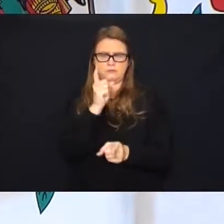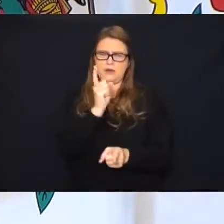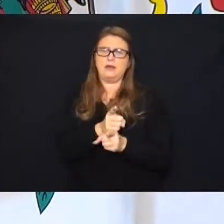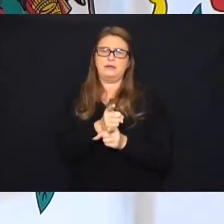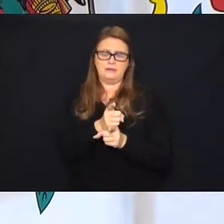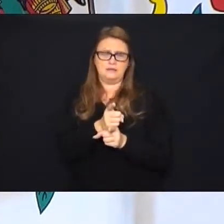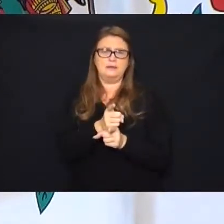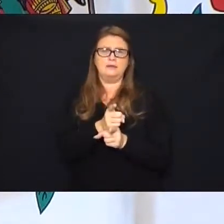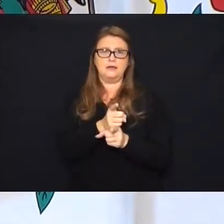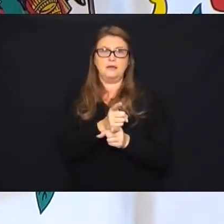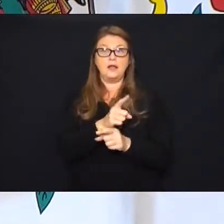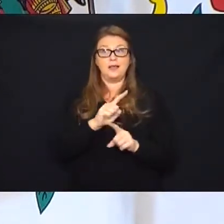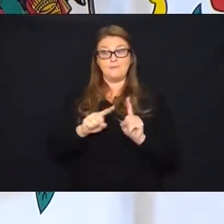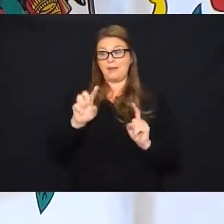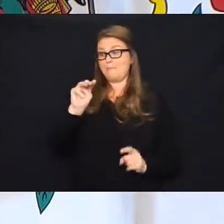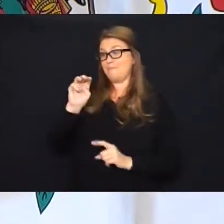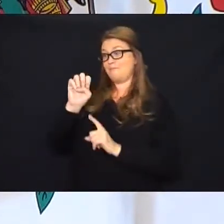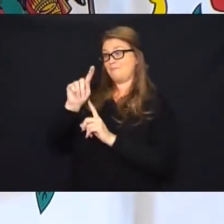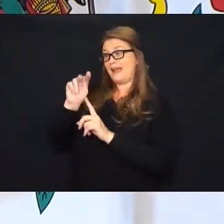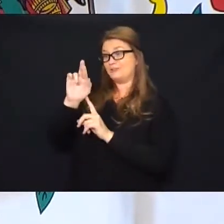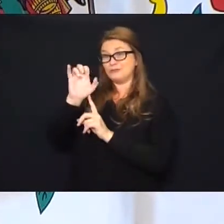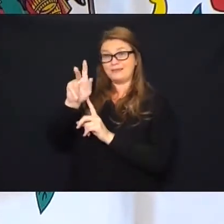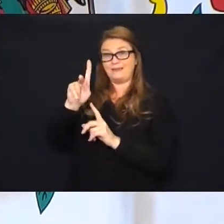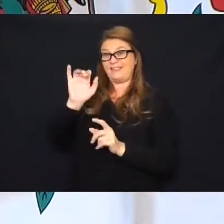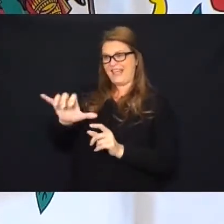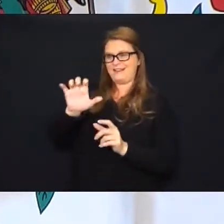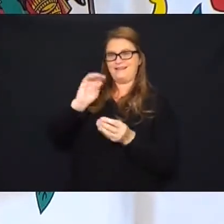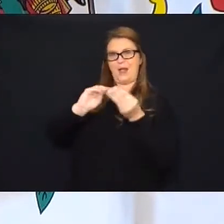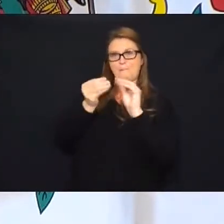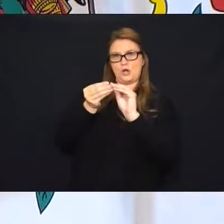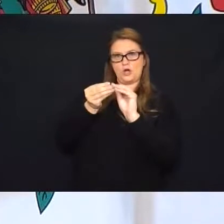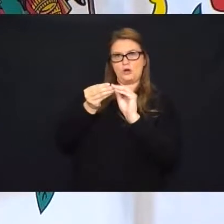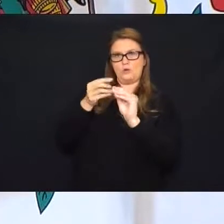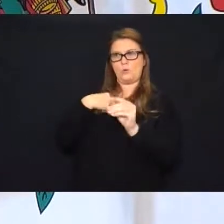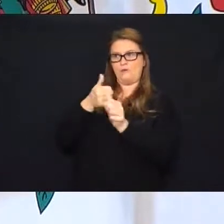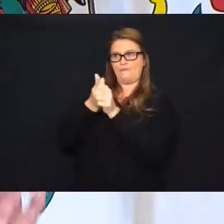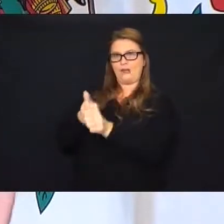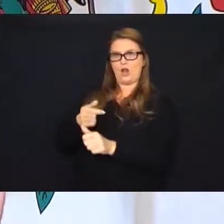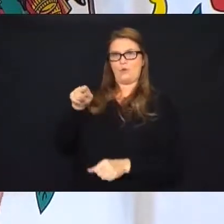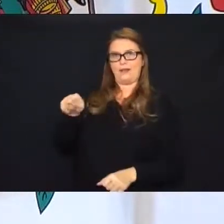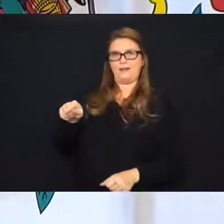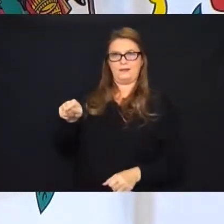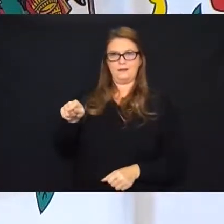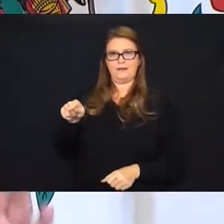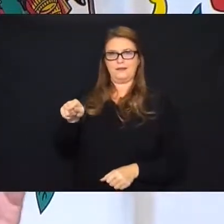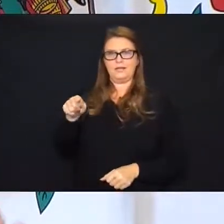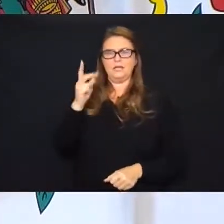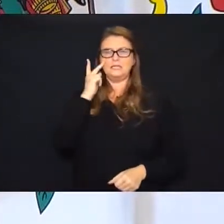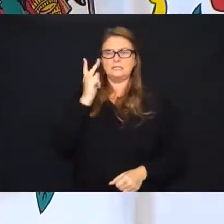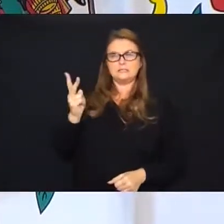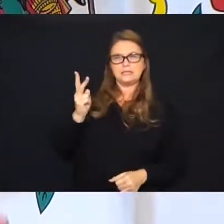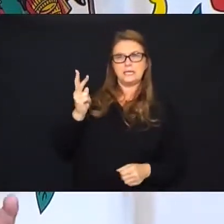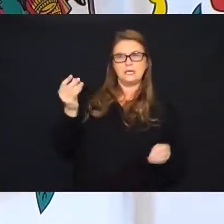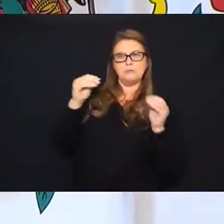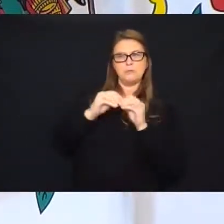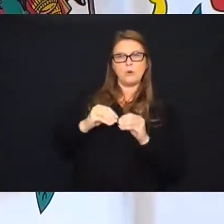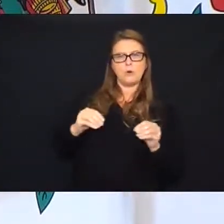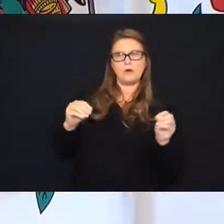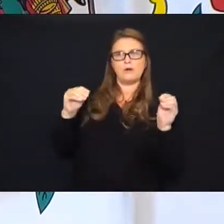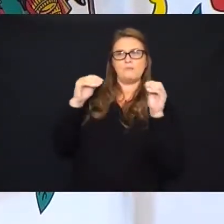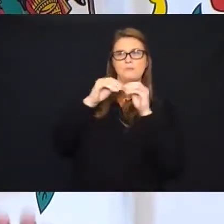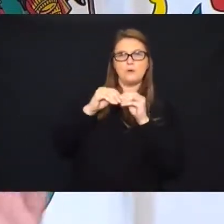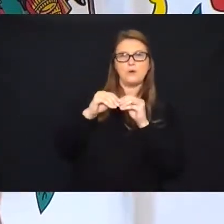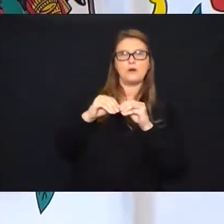that. But the metric that General Hoyer is using to see as we continue to get more and